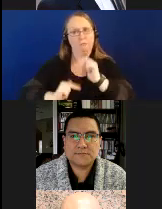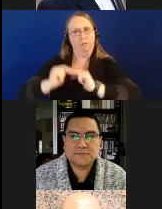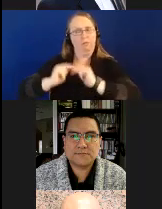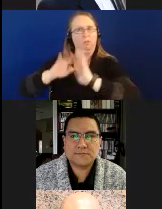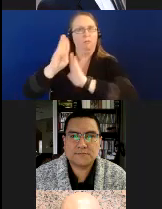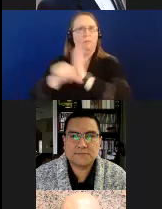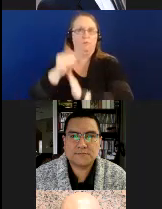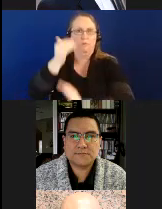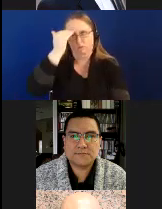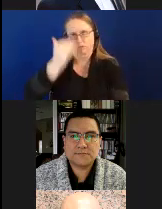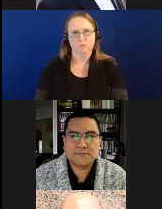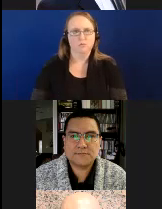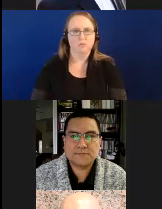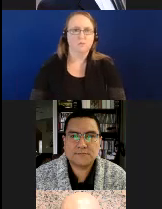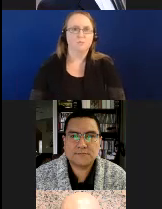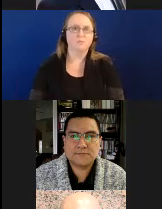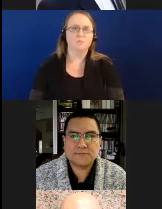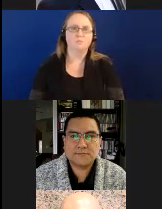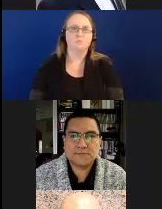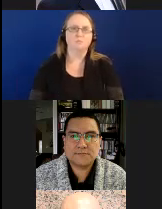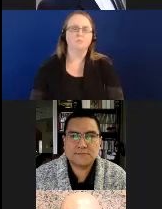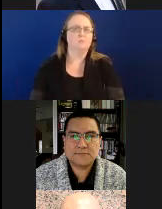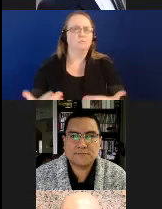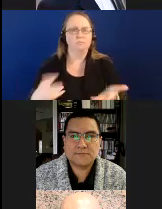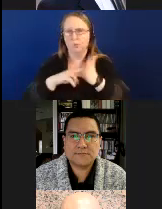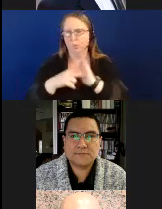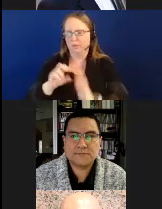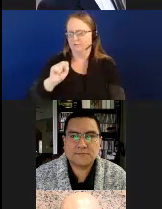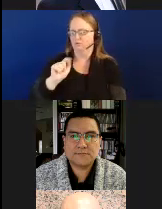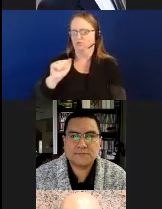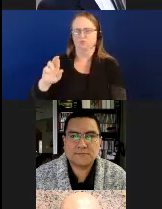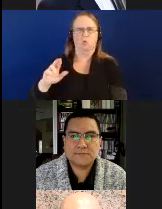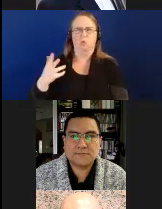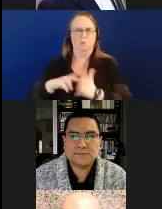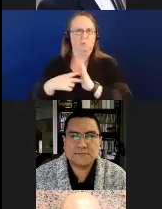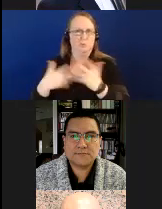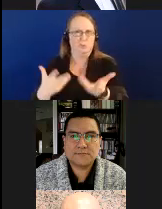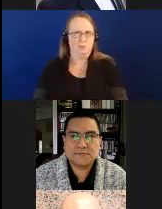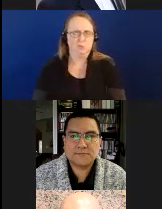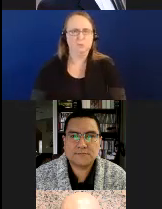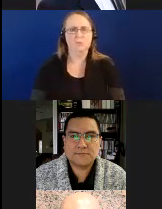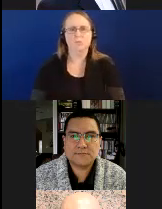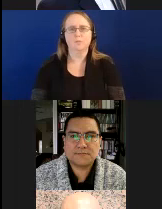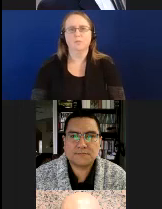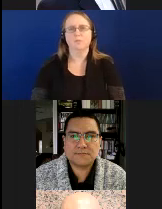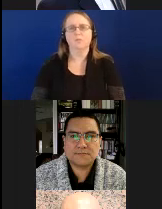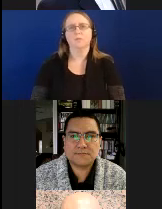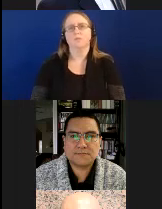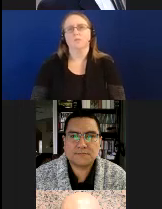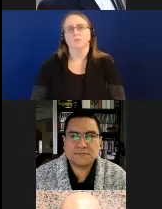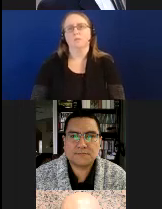knowledge. So let's then talk about what this means for STAAR, right? So with STAAR, if we look at our release